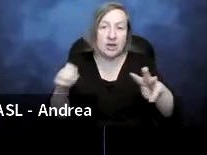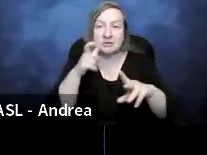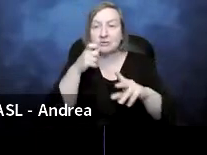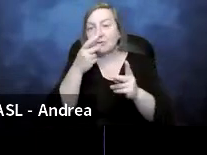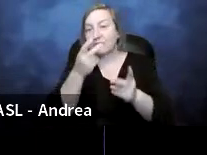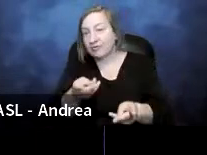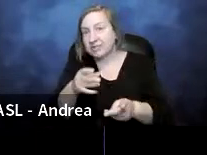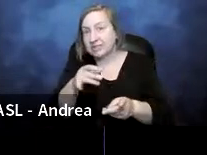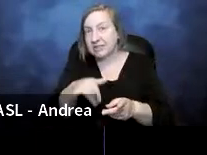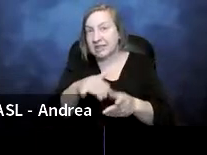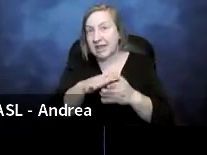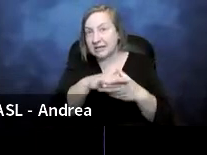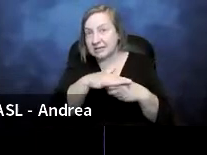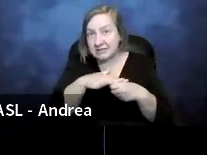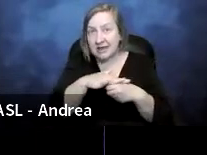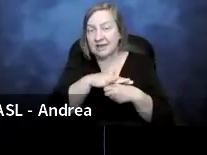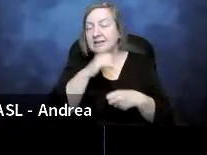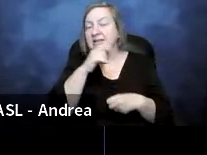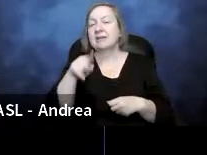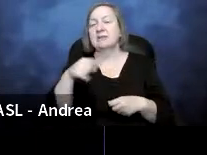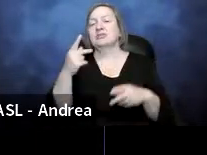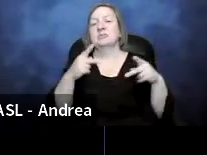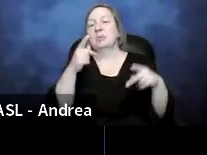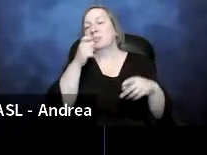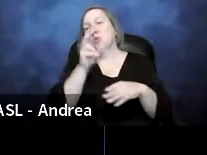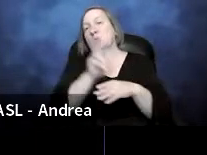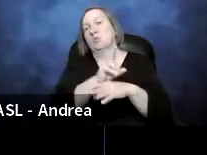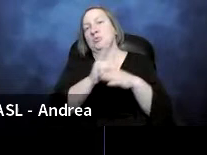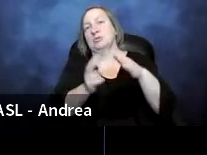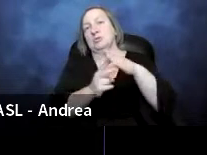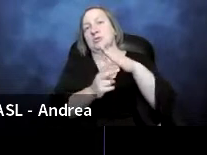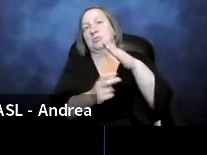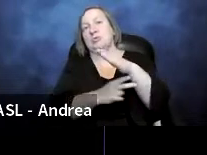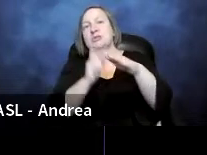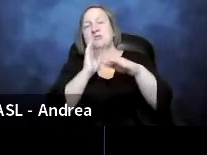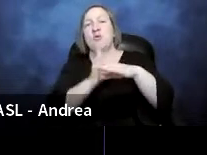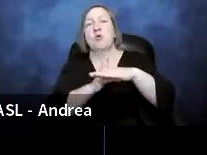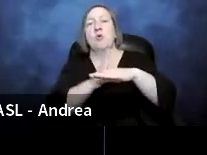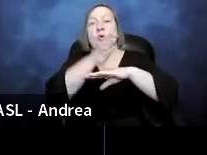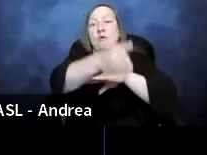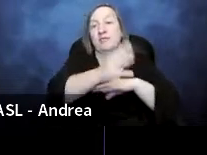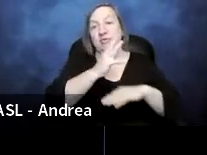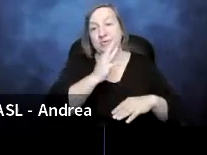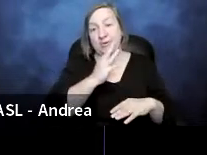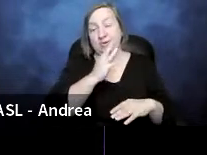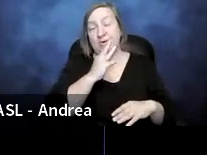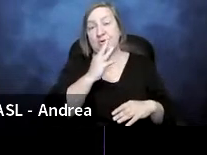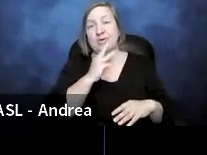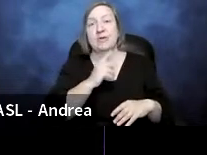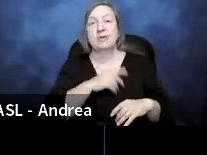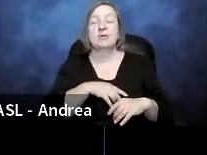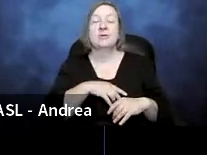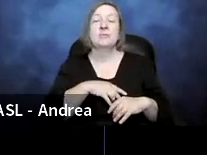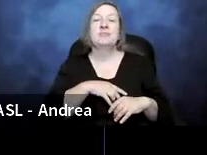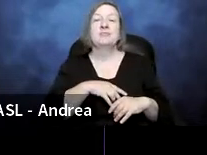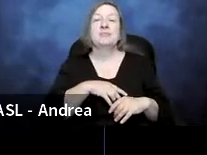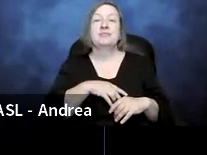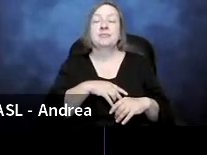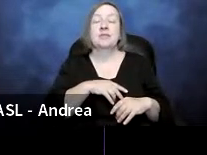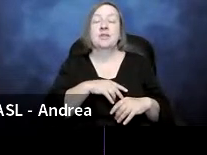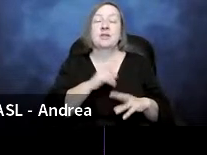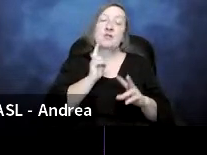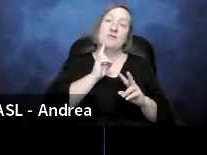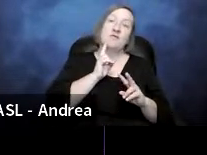site, not necessarily only those that are using the bridge to get across the water. Those view of and view